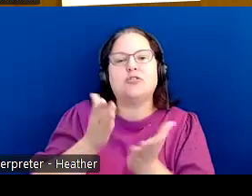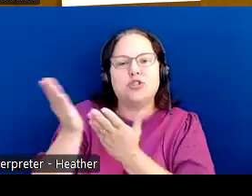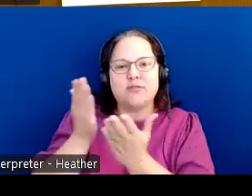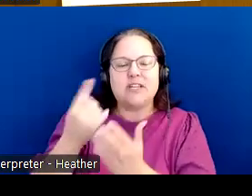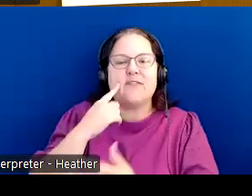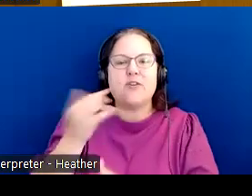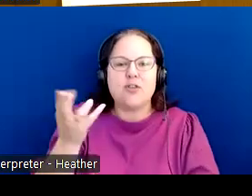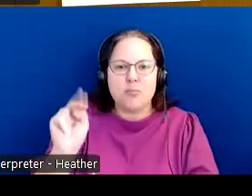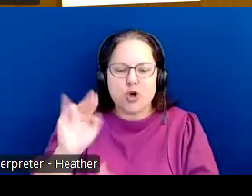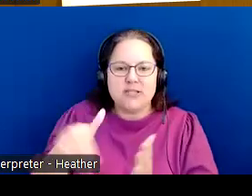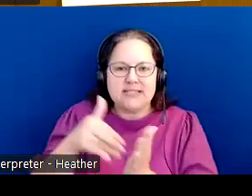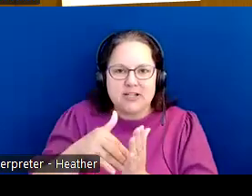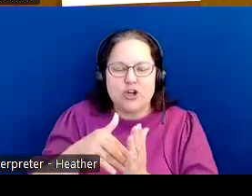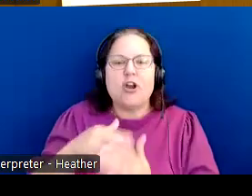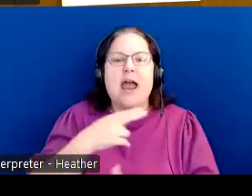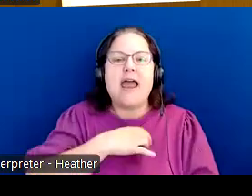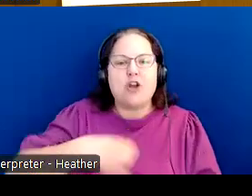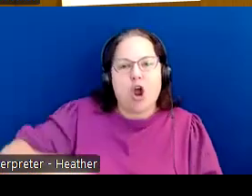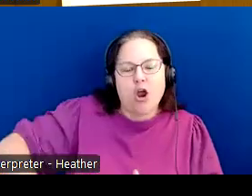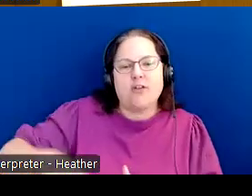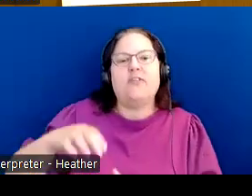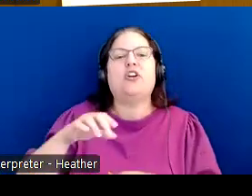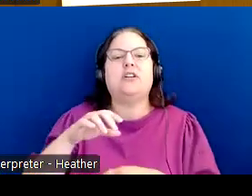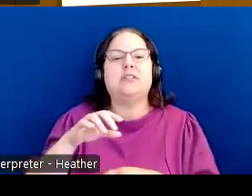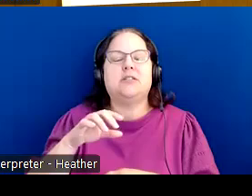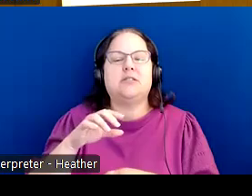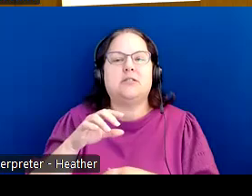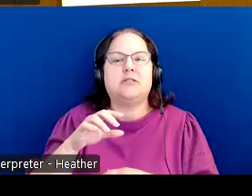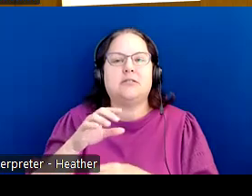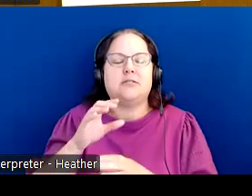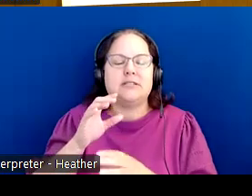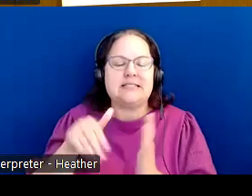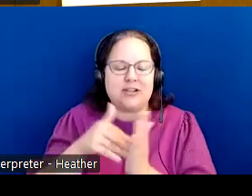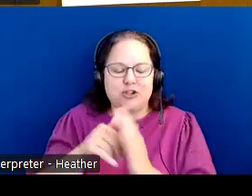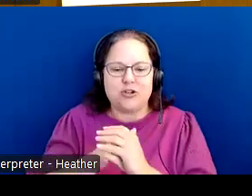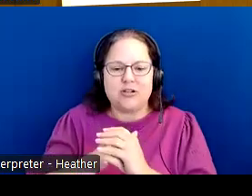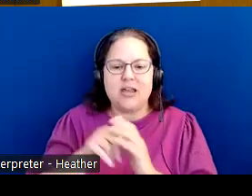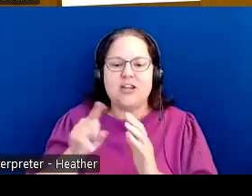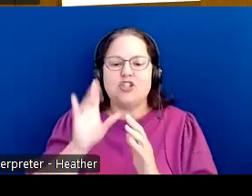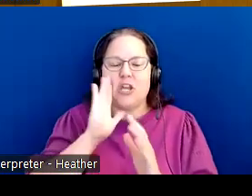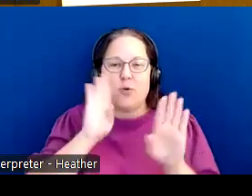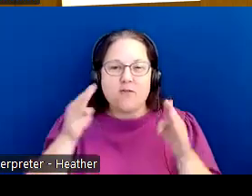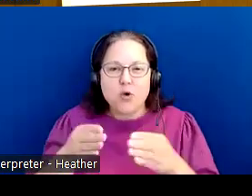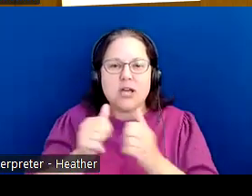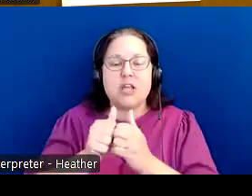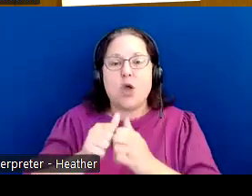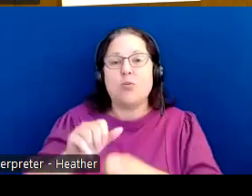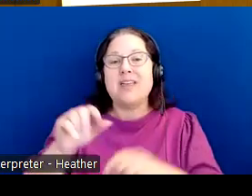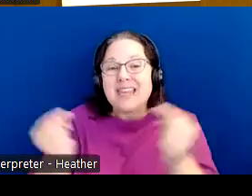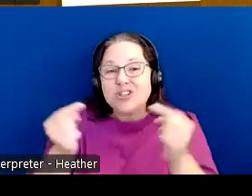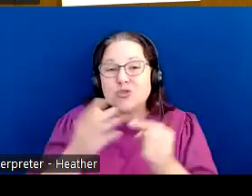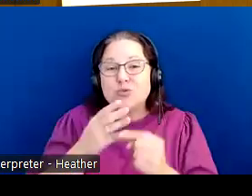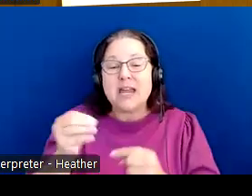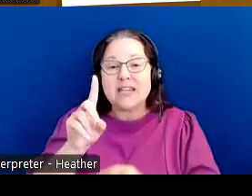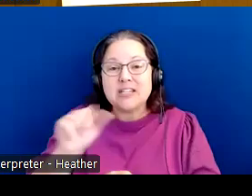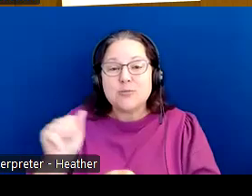Trauma Center. Her clinical expertise spans psychological adaptation to injury and disability across the